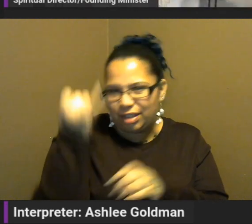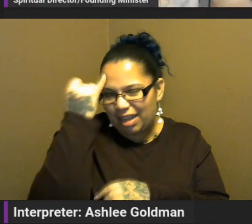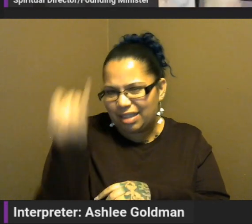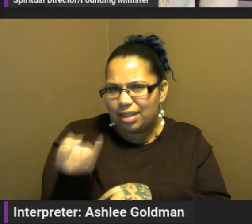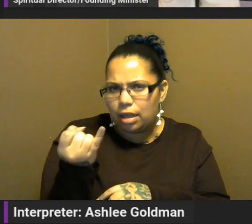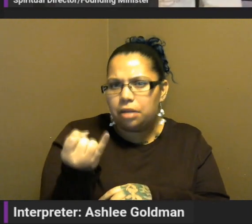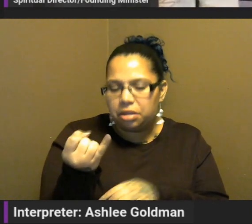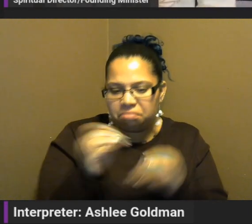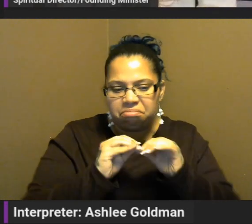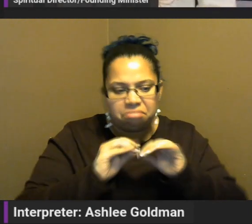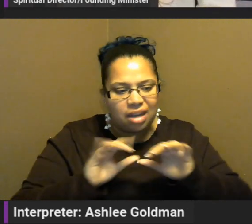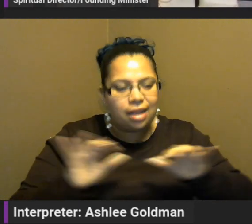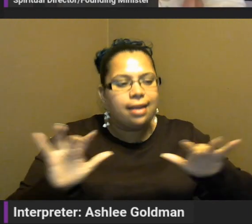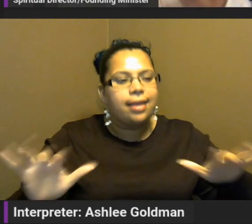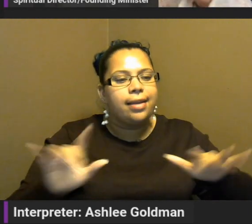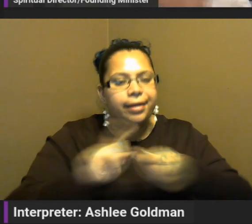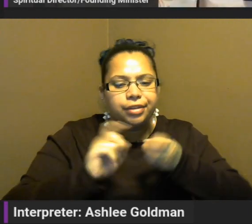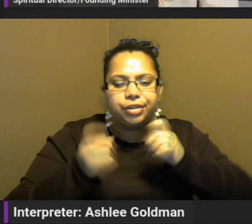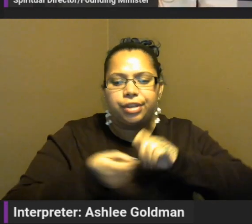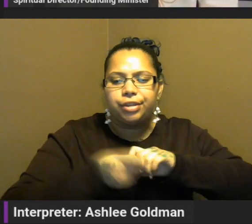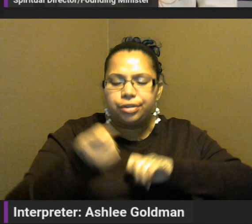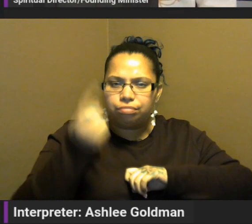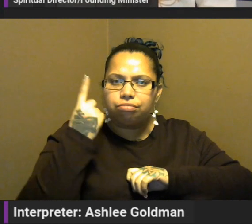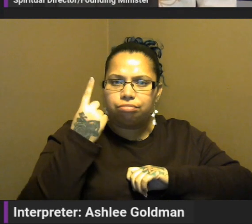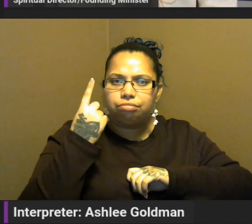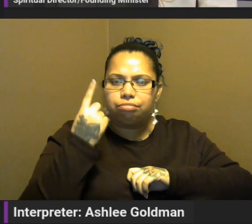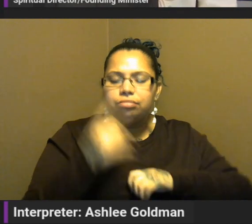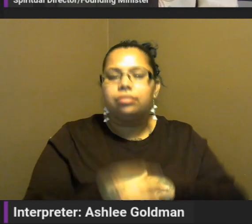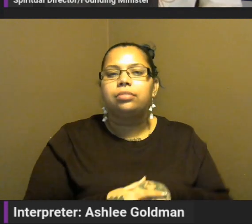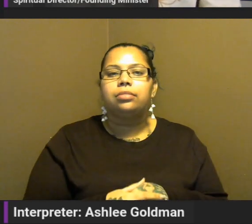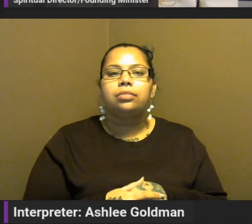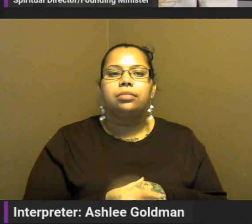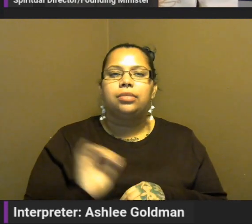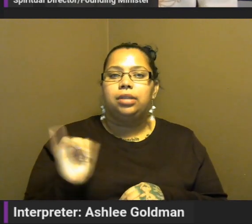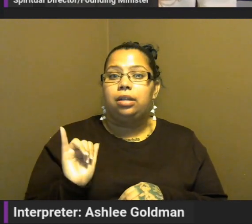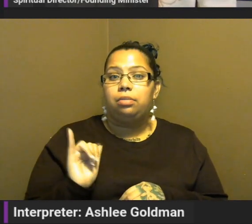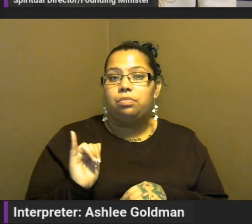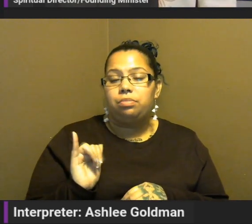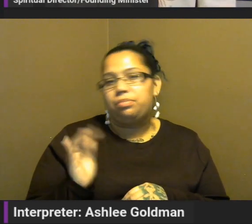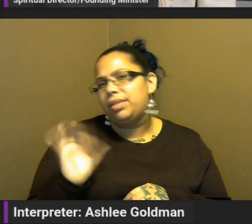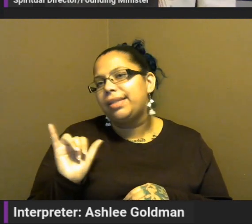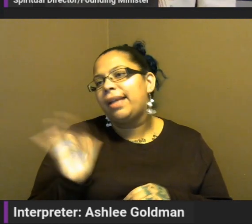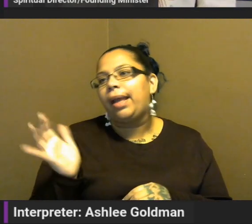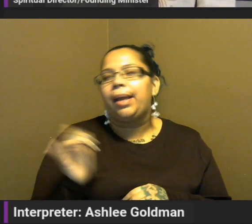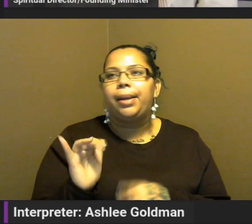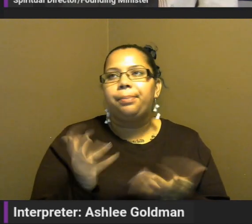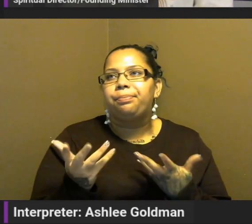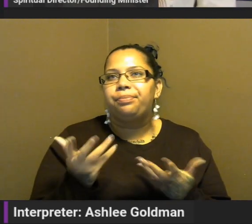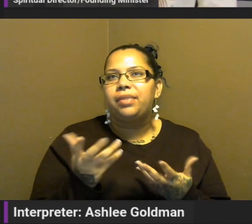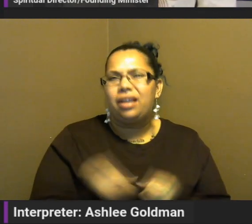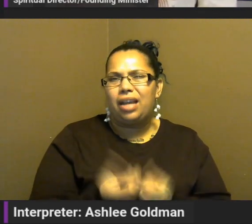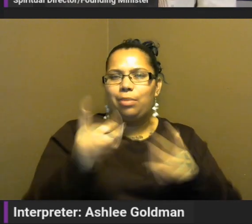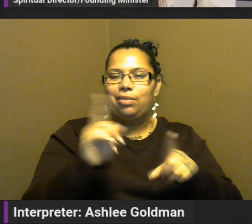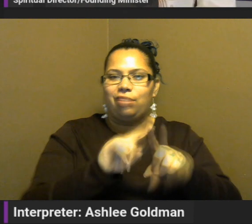it and recognize, in the same way that how many species of apples are there? Doesn't